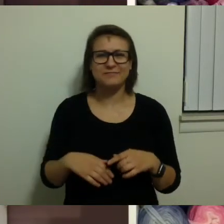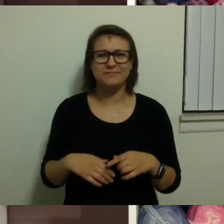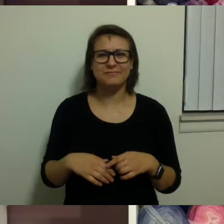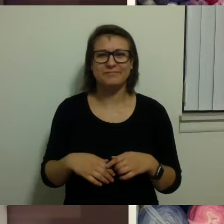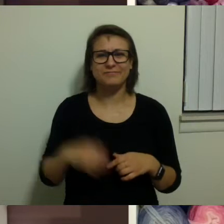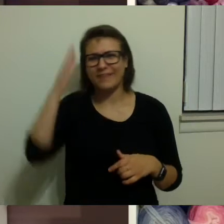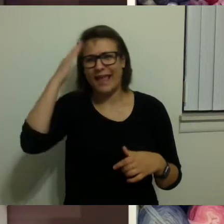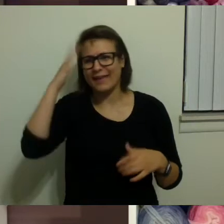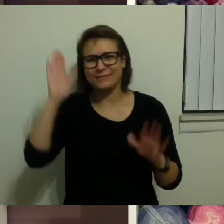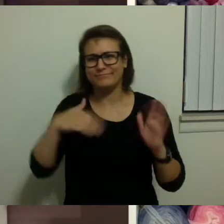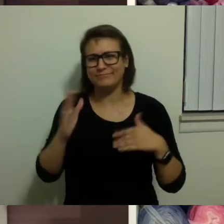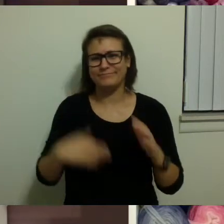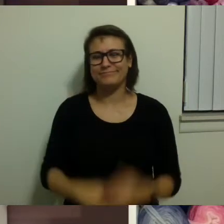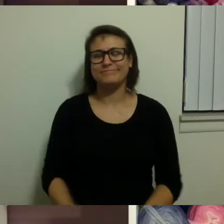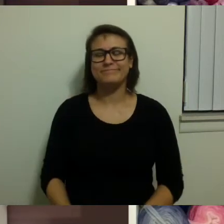Or a hat.